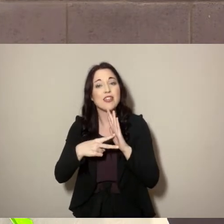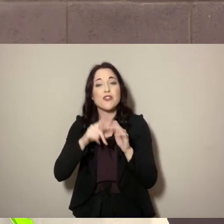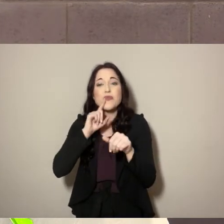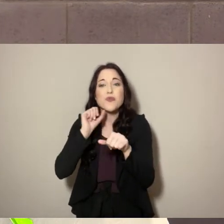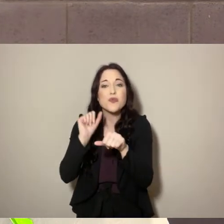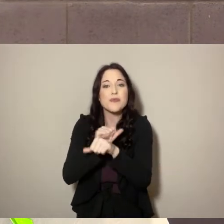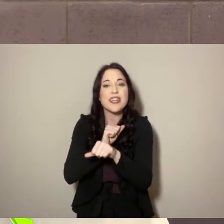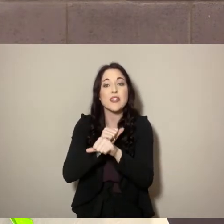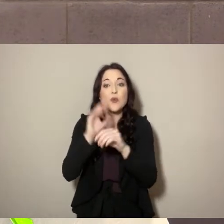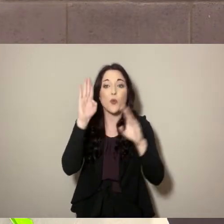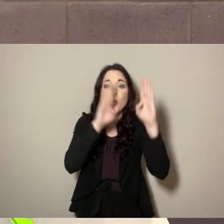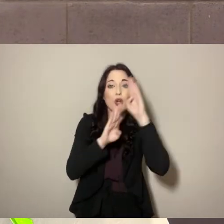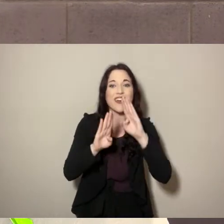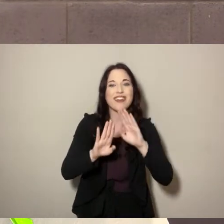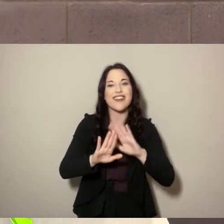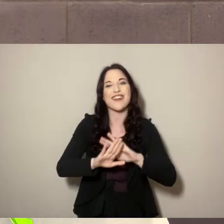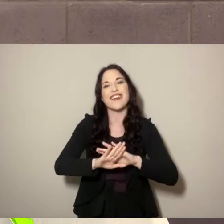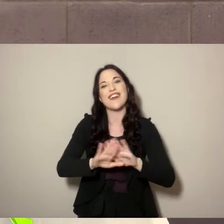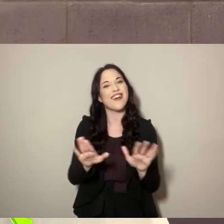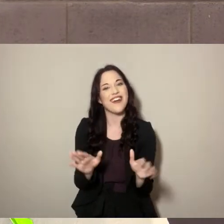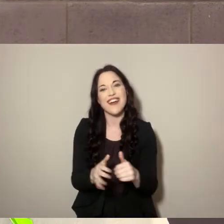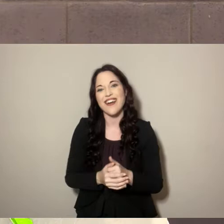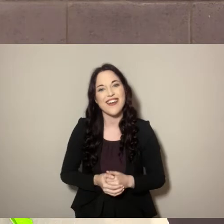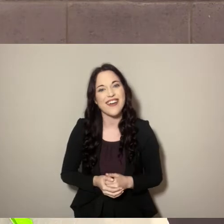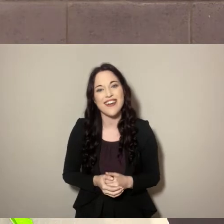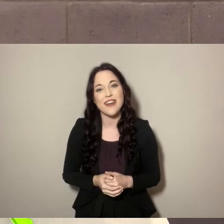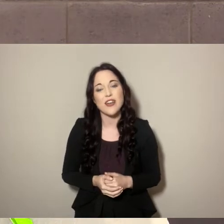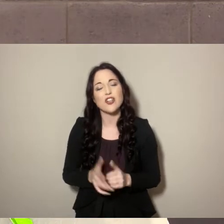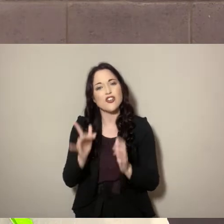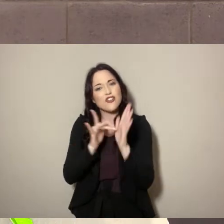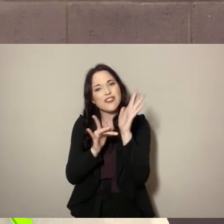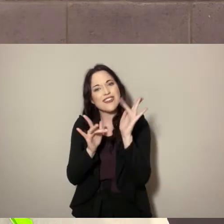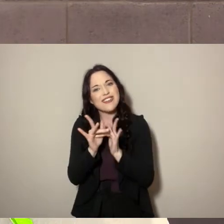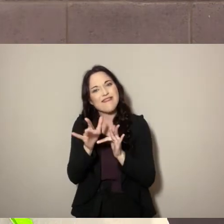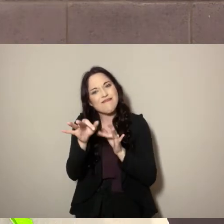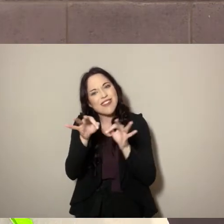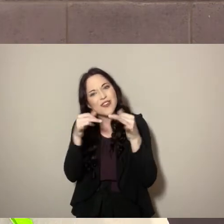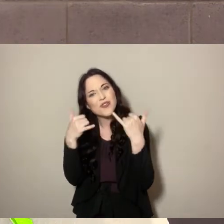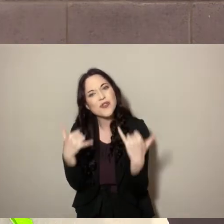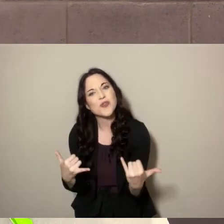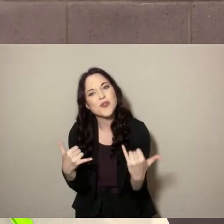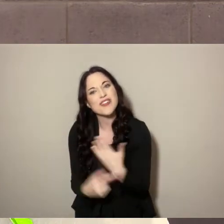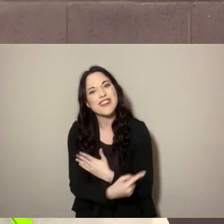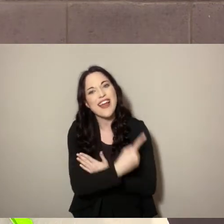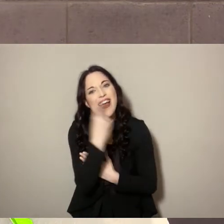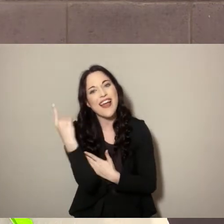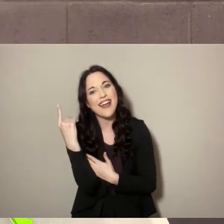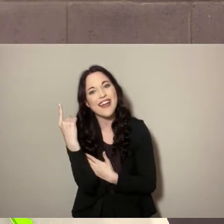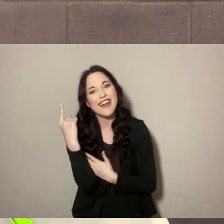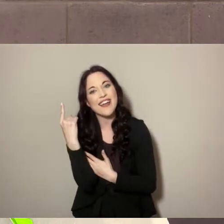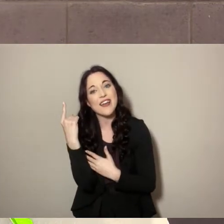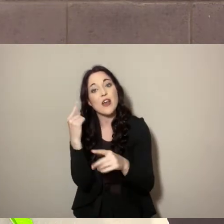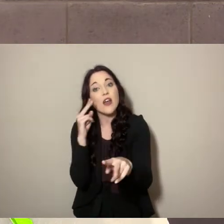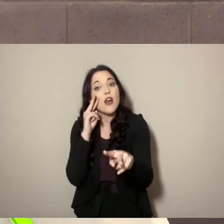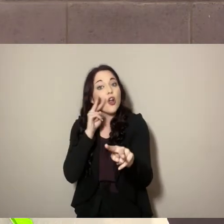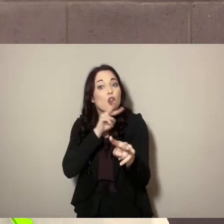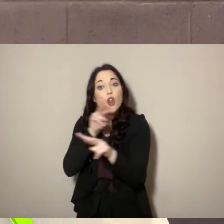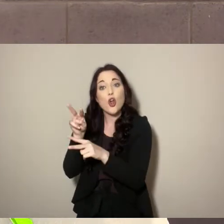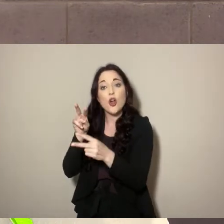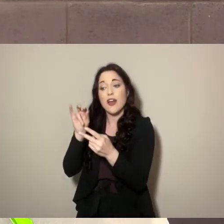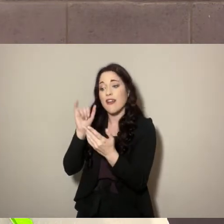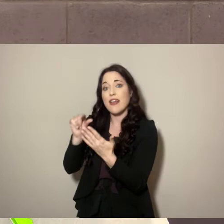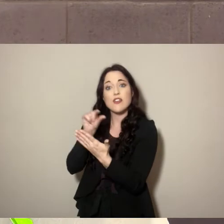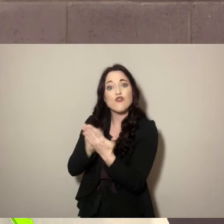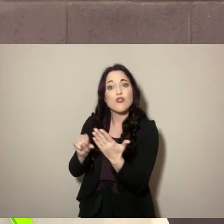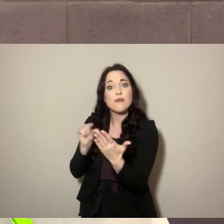It's Jesus saying to you at this moment, this day. For a clue, look at the Sermon on the Mount and then get